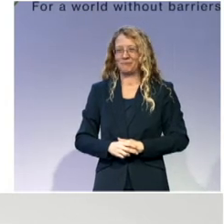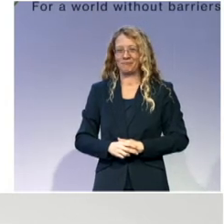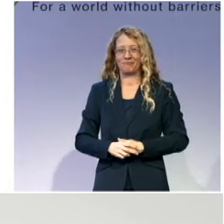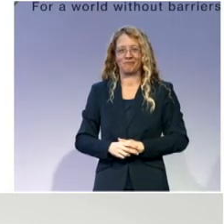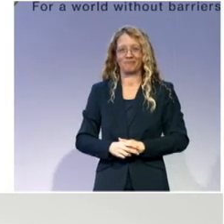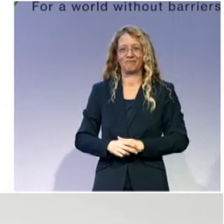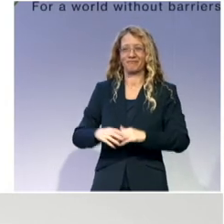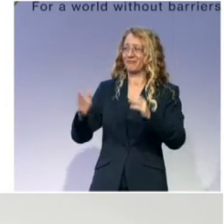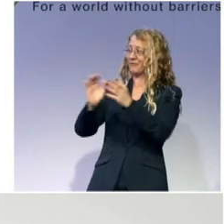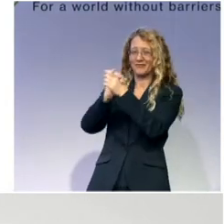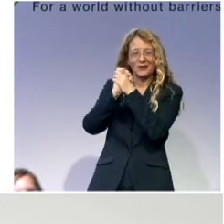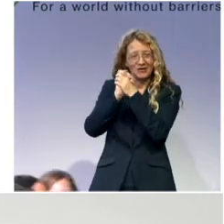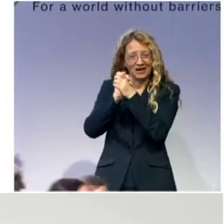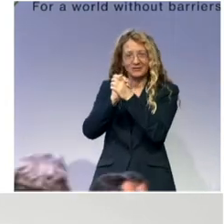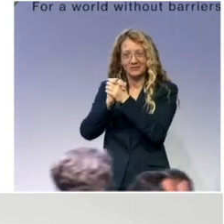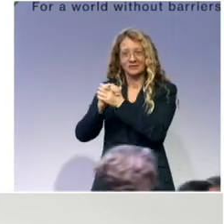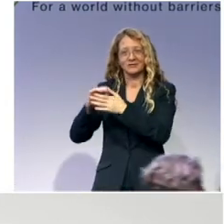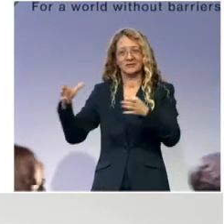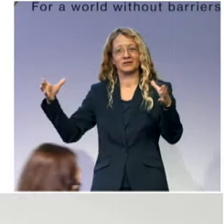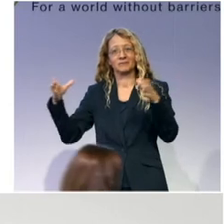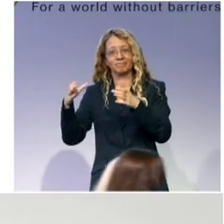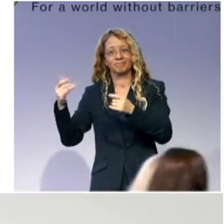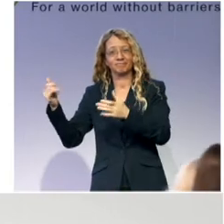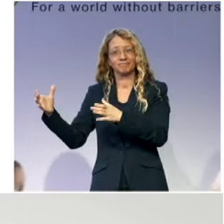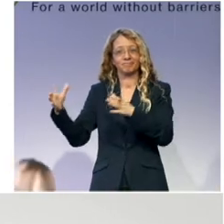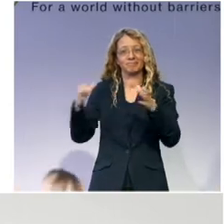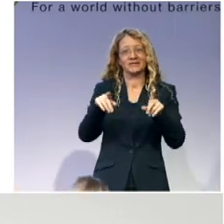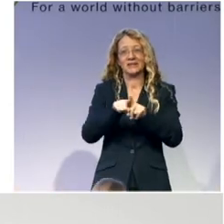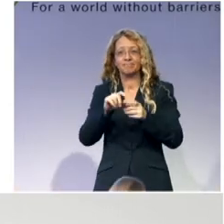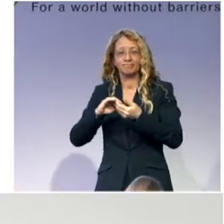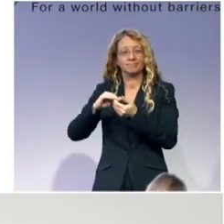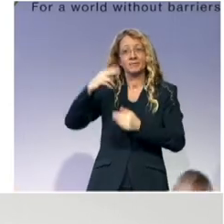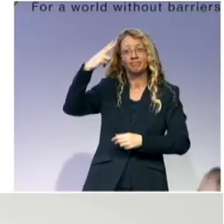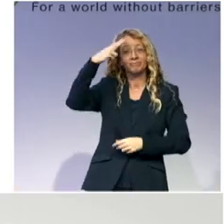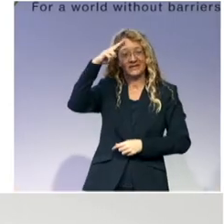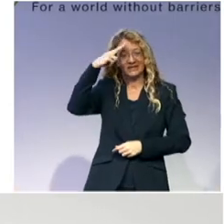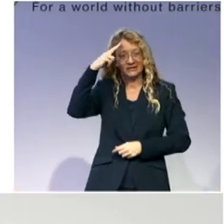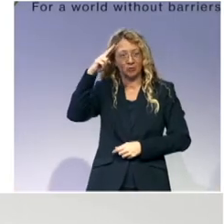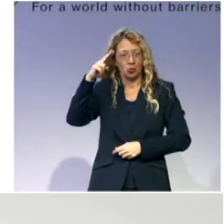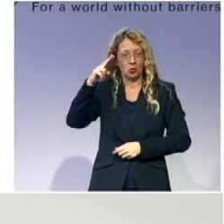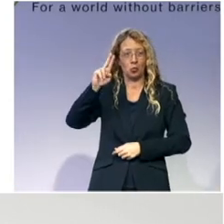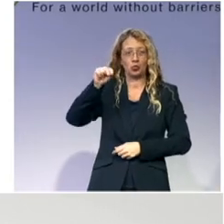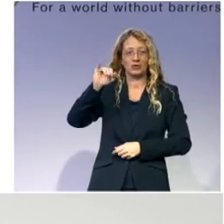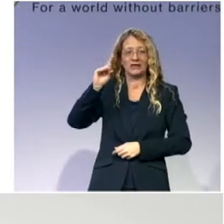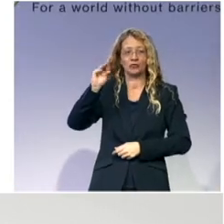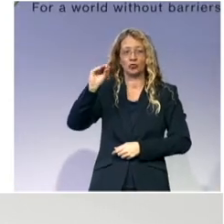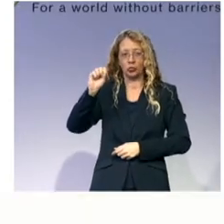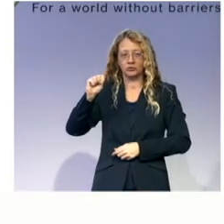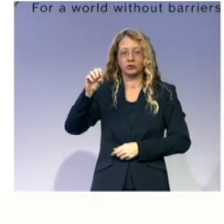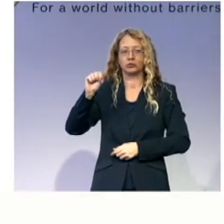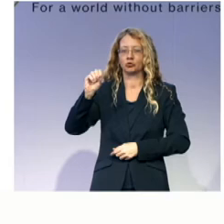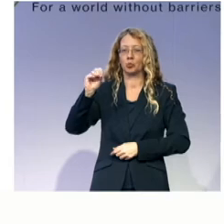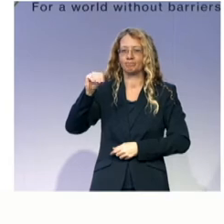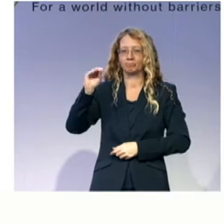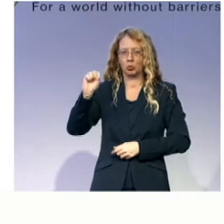Congratulations to Unidos Somos Iguales from Mexico, Zero Project awardee and Impact Transfer participant.